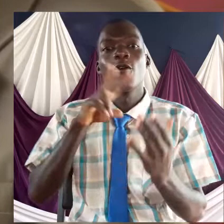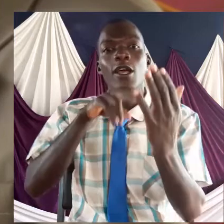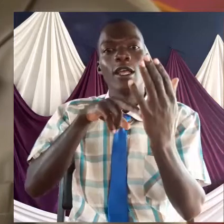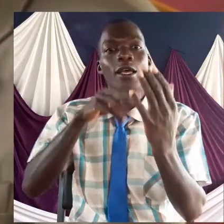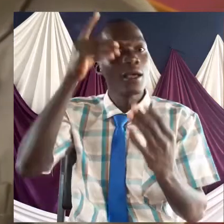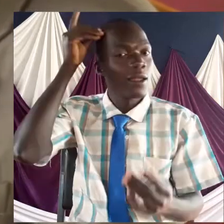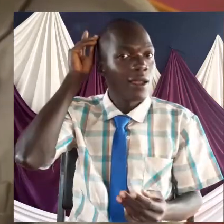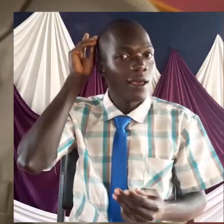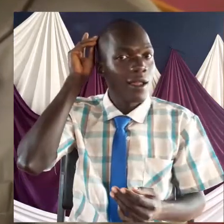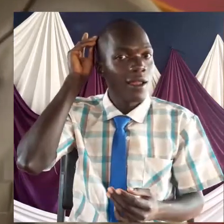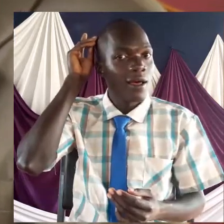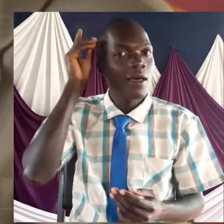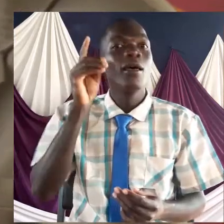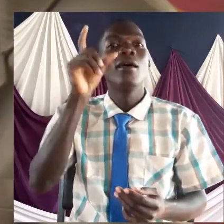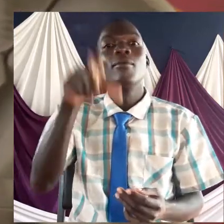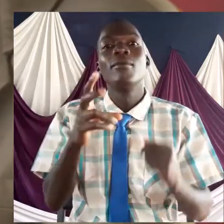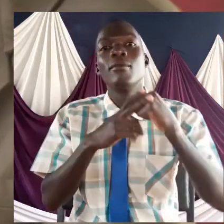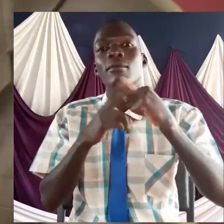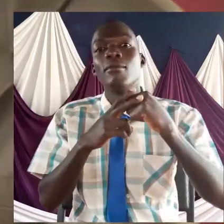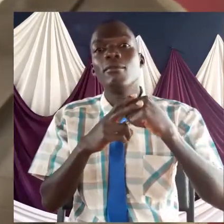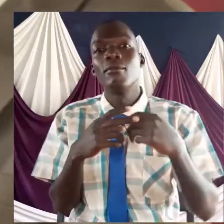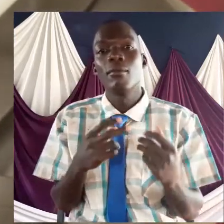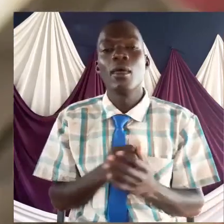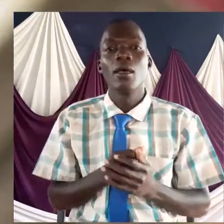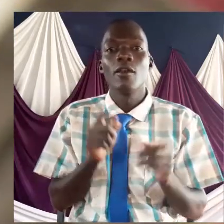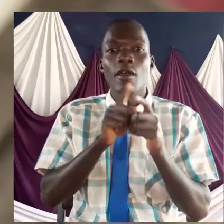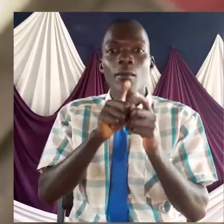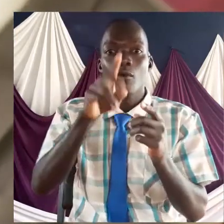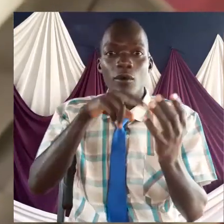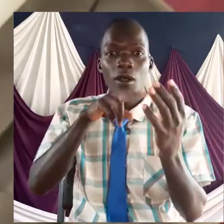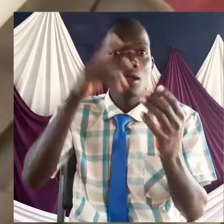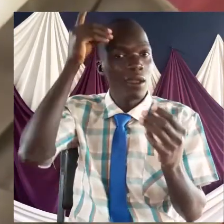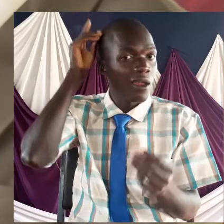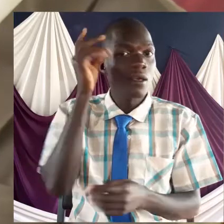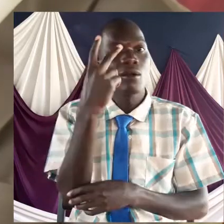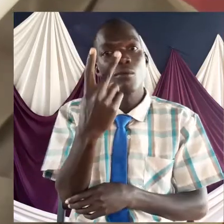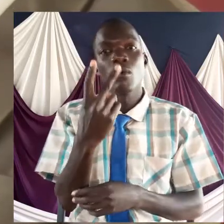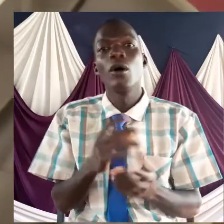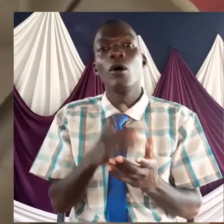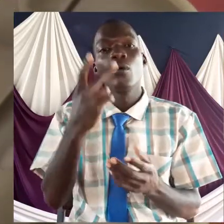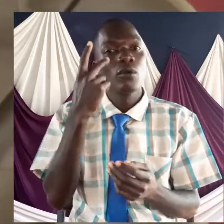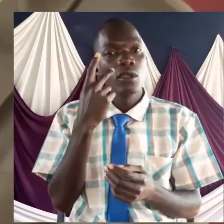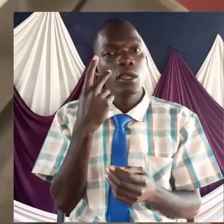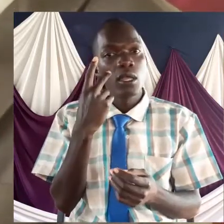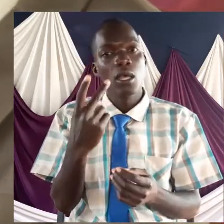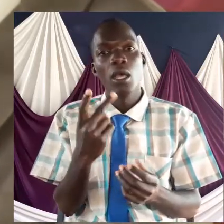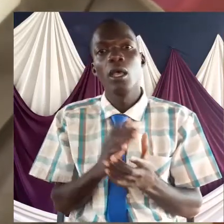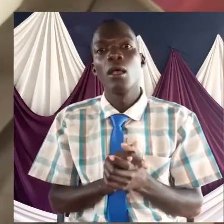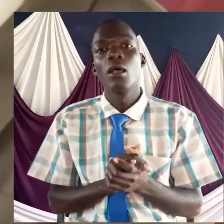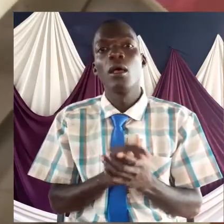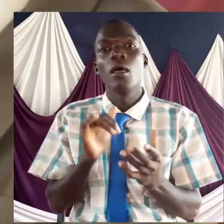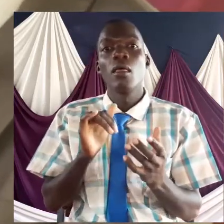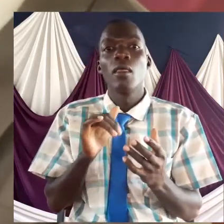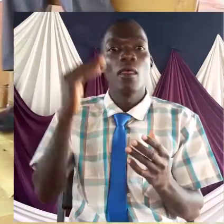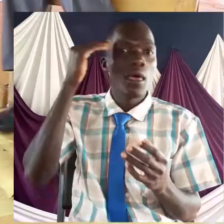7. You read Daniel 2, you see the image. And the head